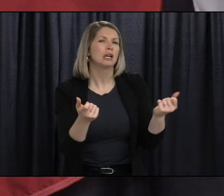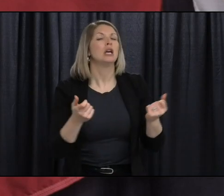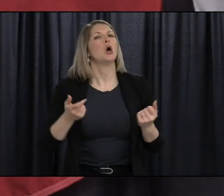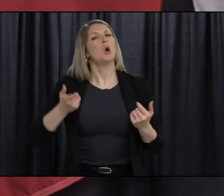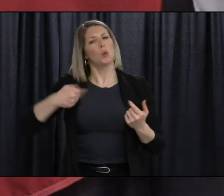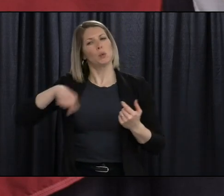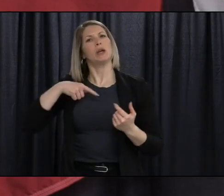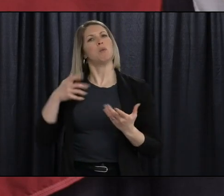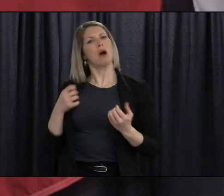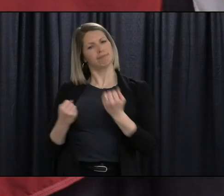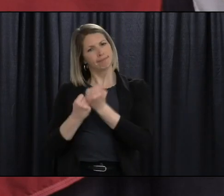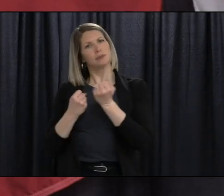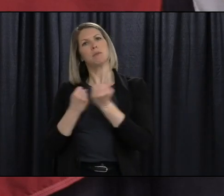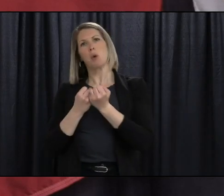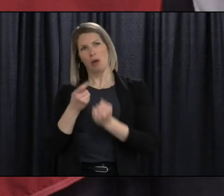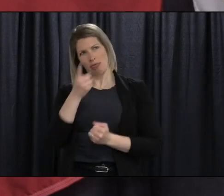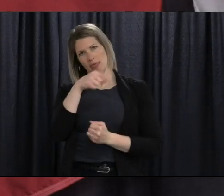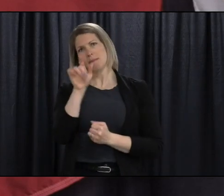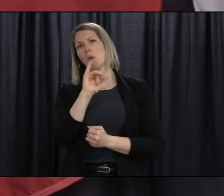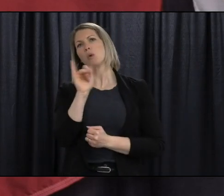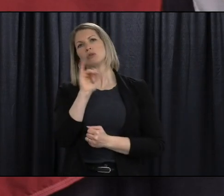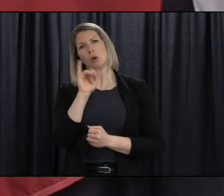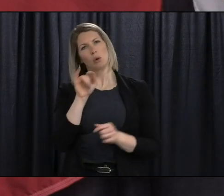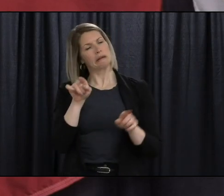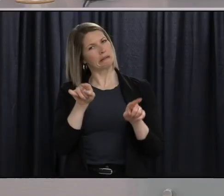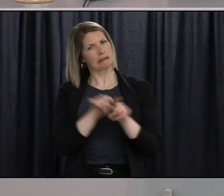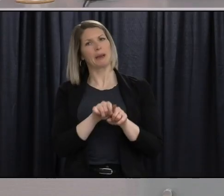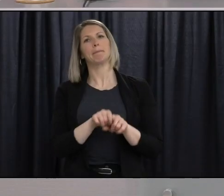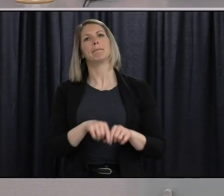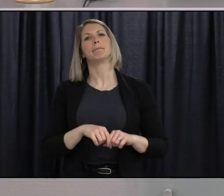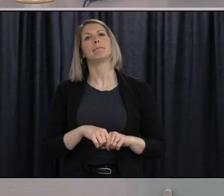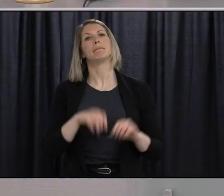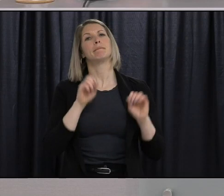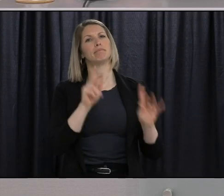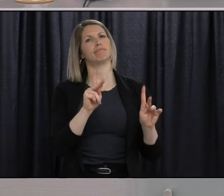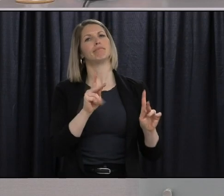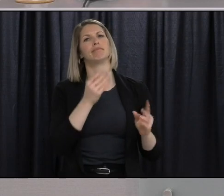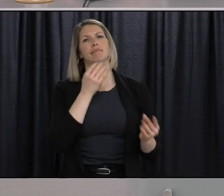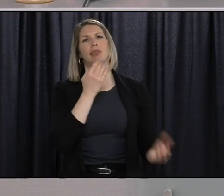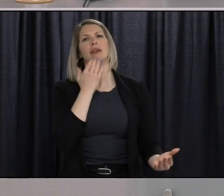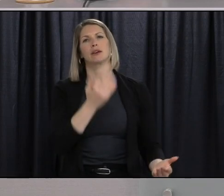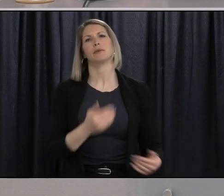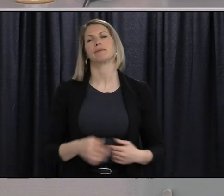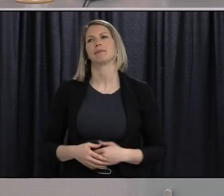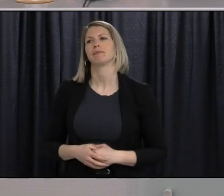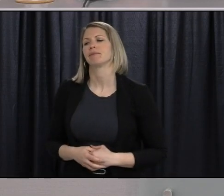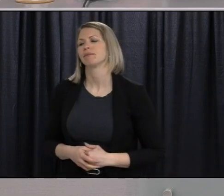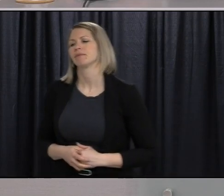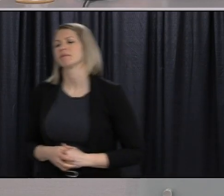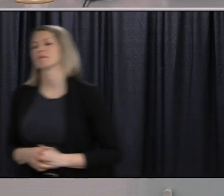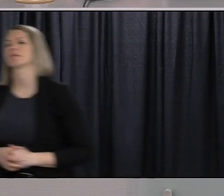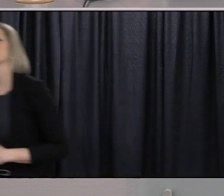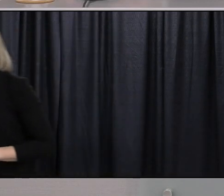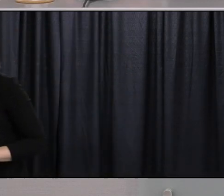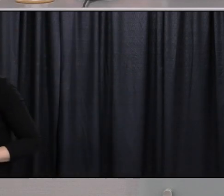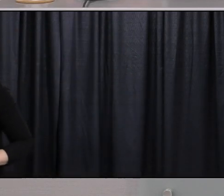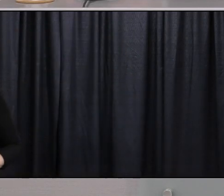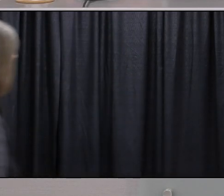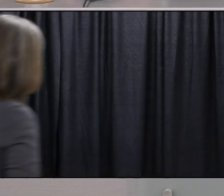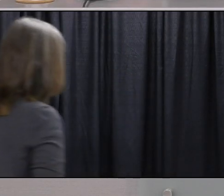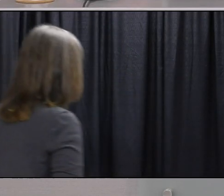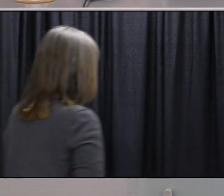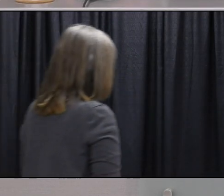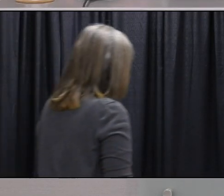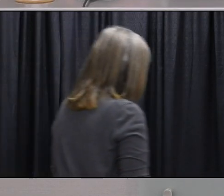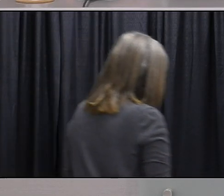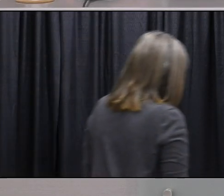can support them in any way possible. Okay, thank you very much. Our next questions are from Elizabeth Witt of All